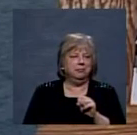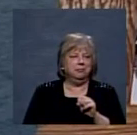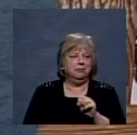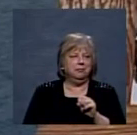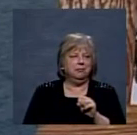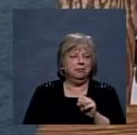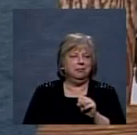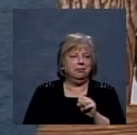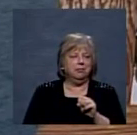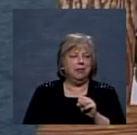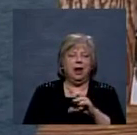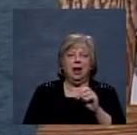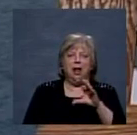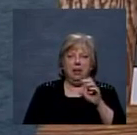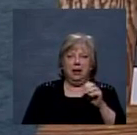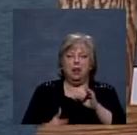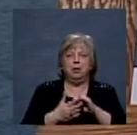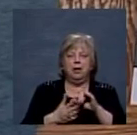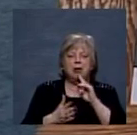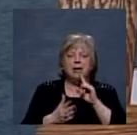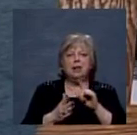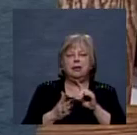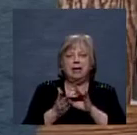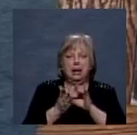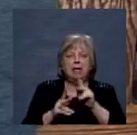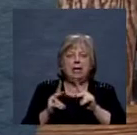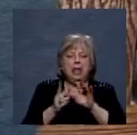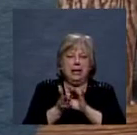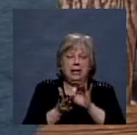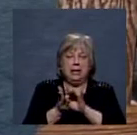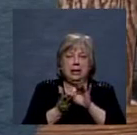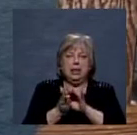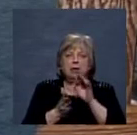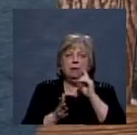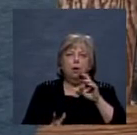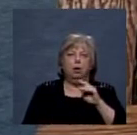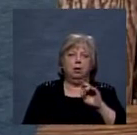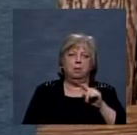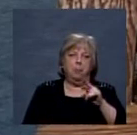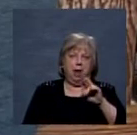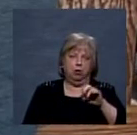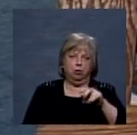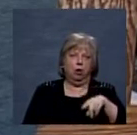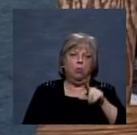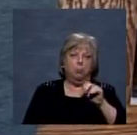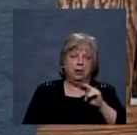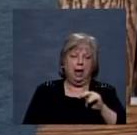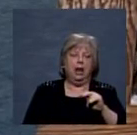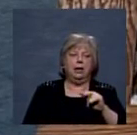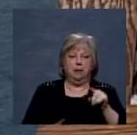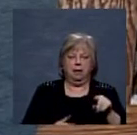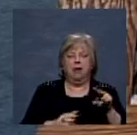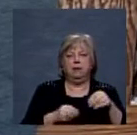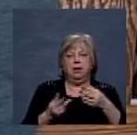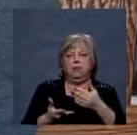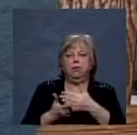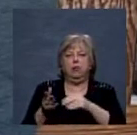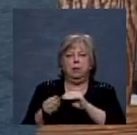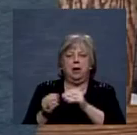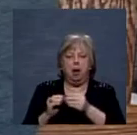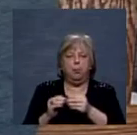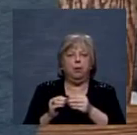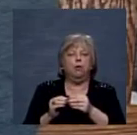the company that does the census for MetroPlan. And they've given you some numbers to look at as well as far as the residents and the